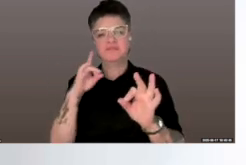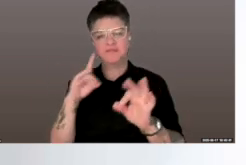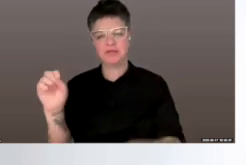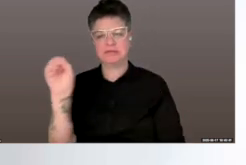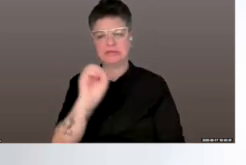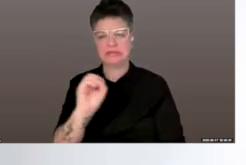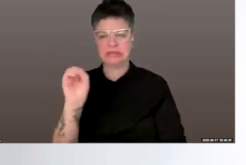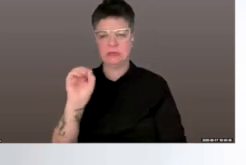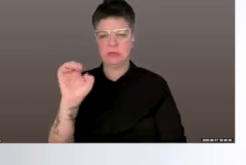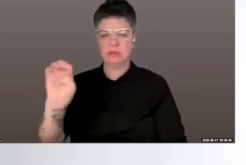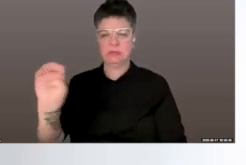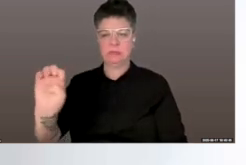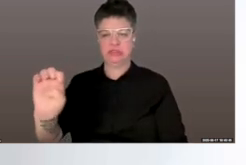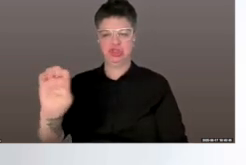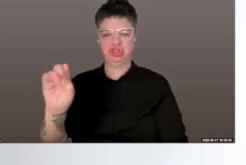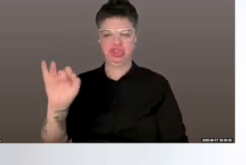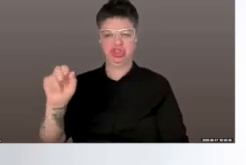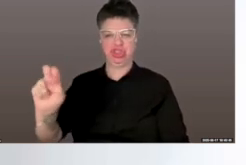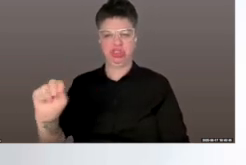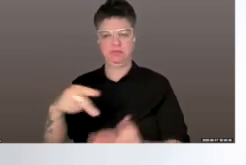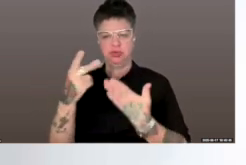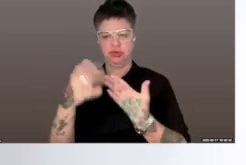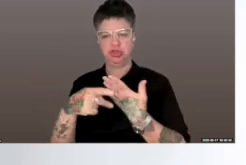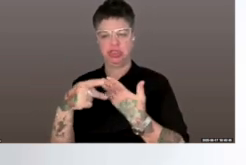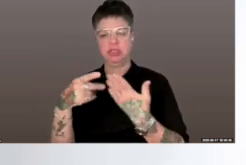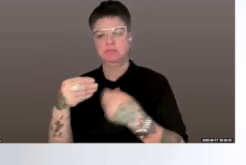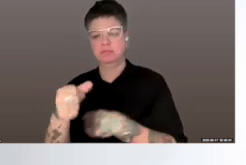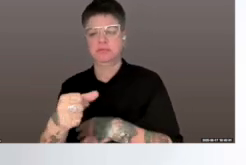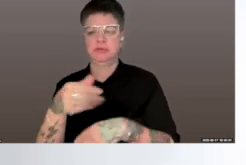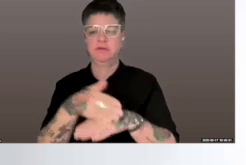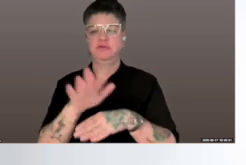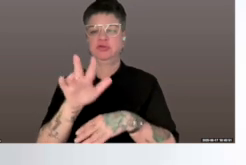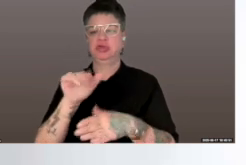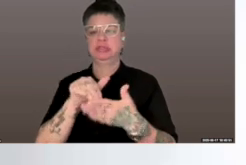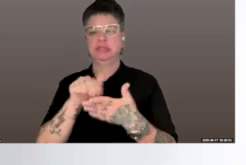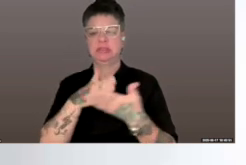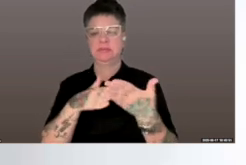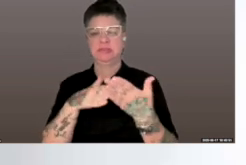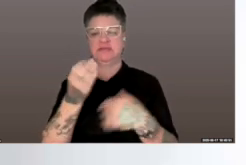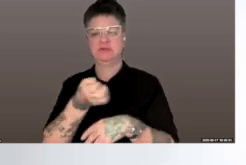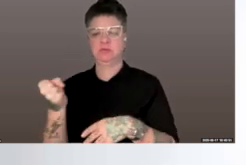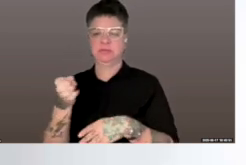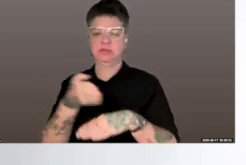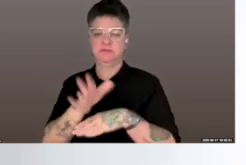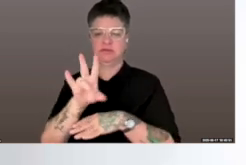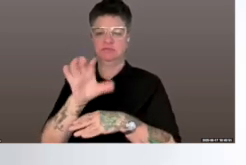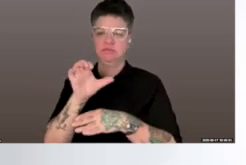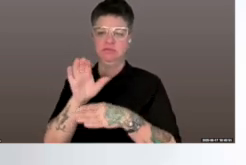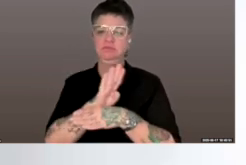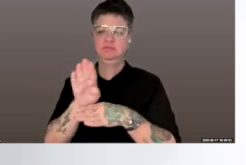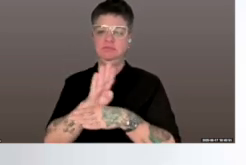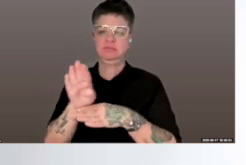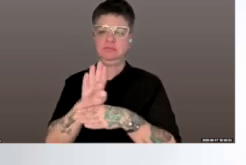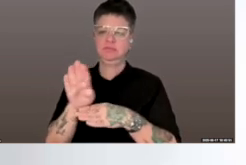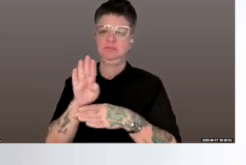have funded over 3,000 pieces of equipment and supported more than 700 businesses and fleets. This is all stuff I think Matt covered in